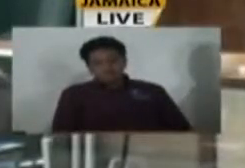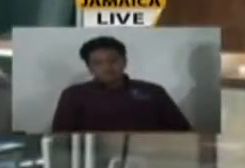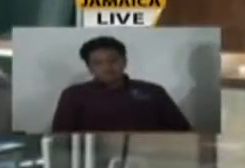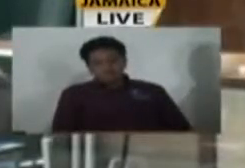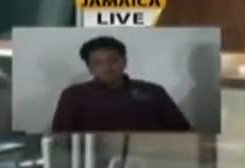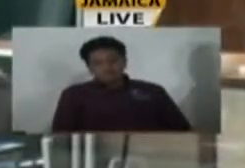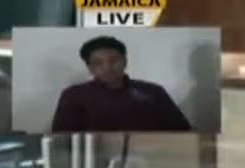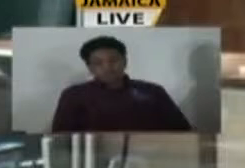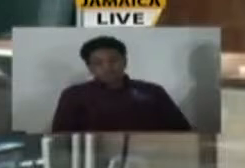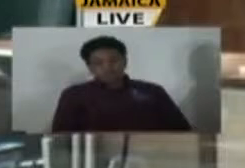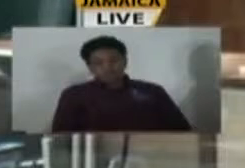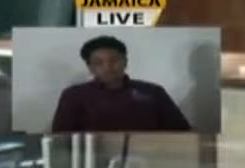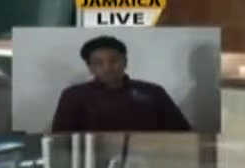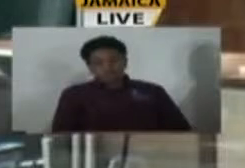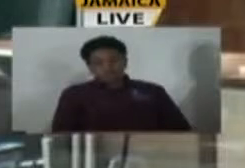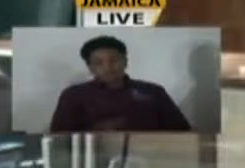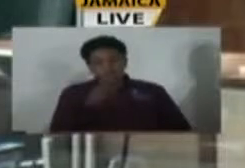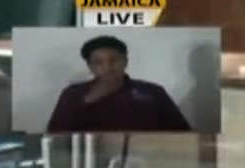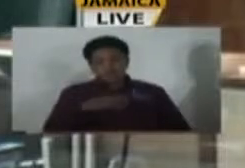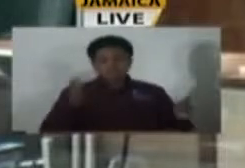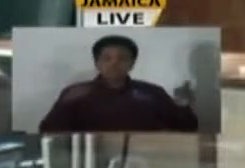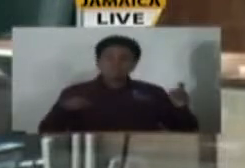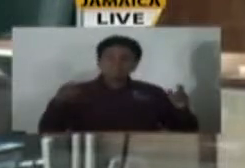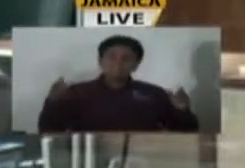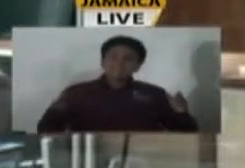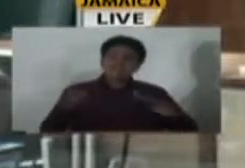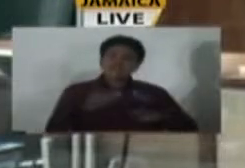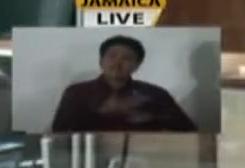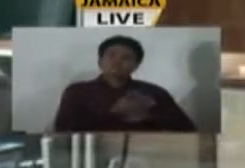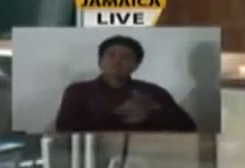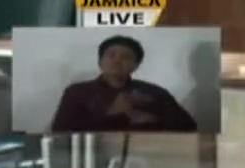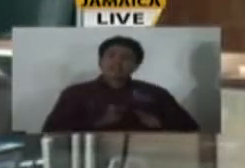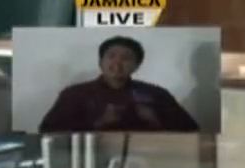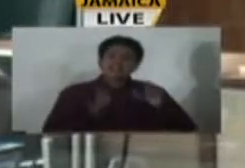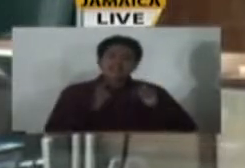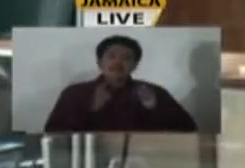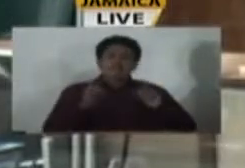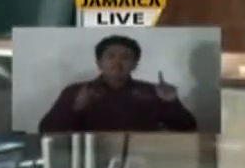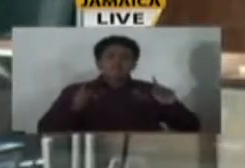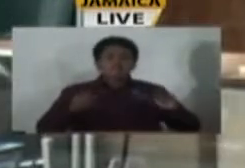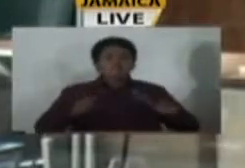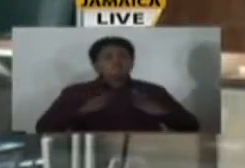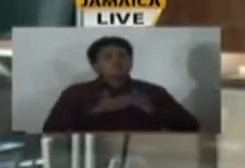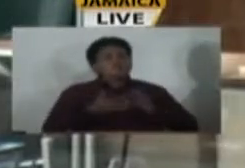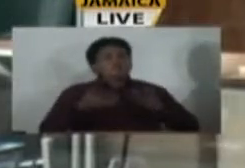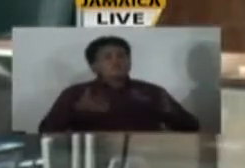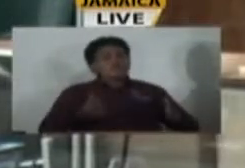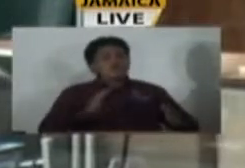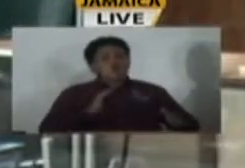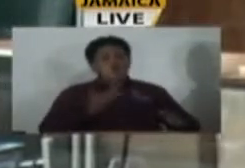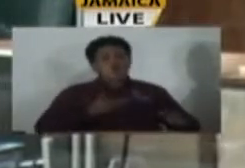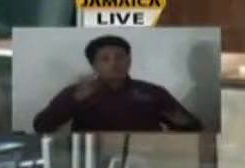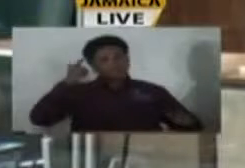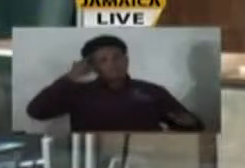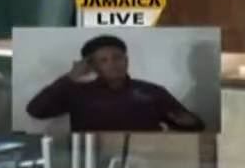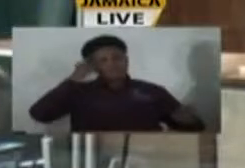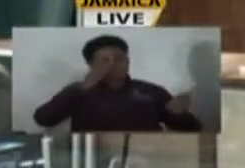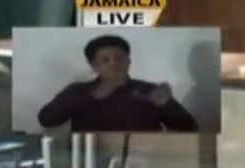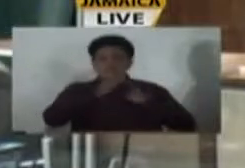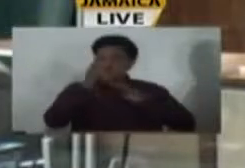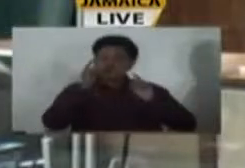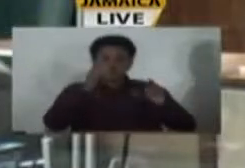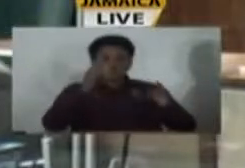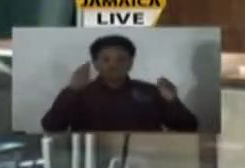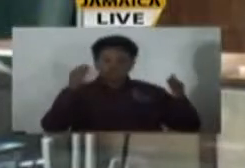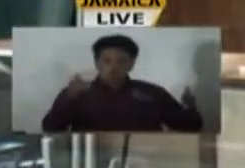on this side, improving the lives and the lived experience of the Jamaican people is our mandate and focus.